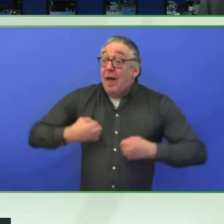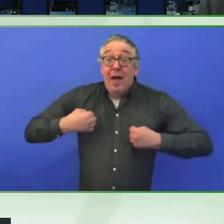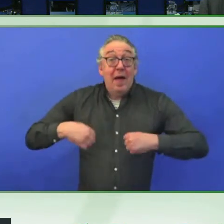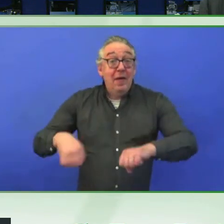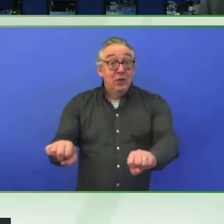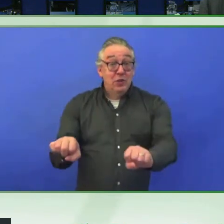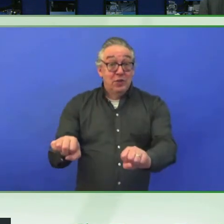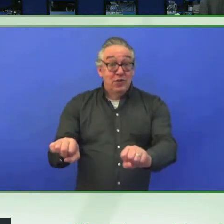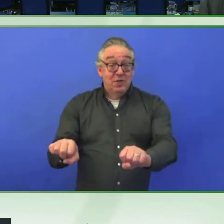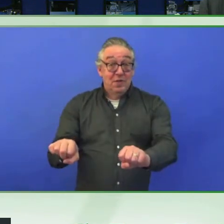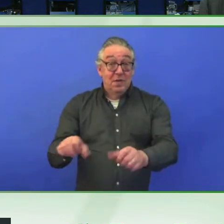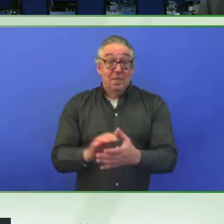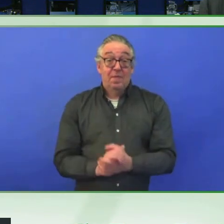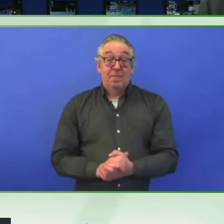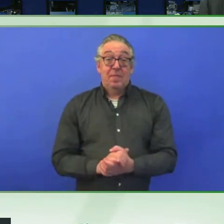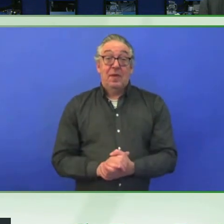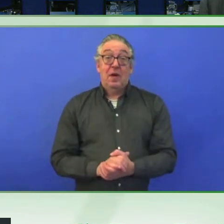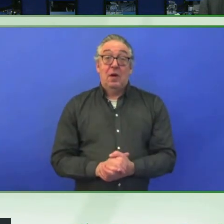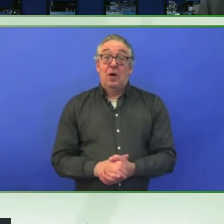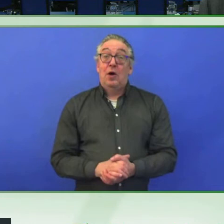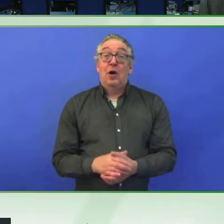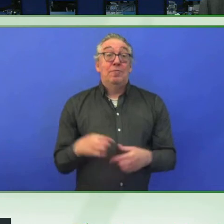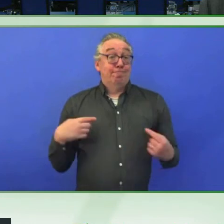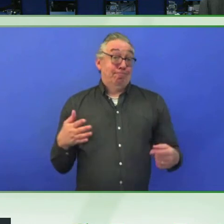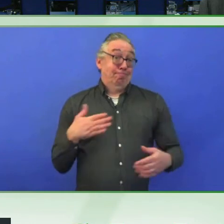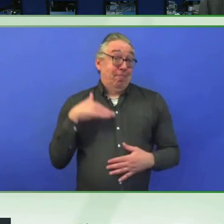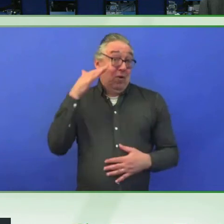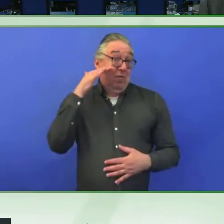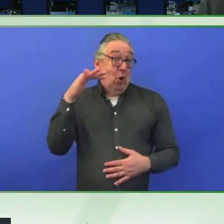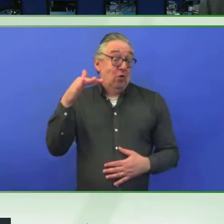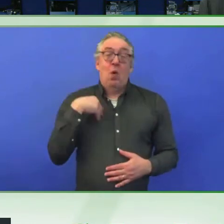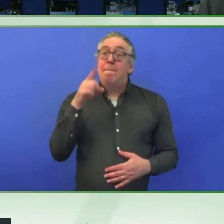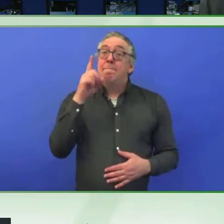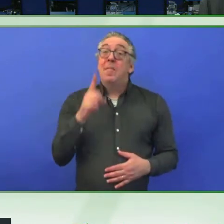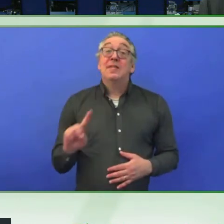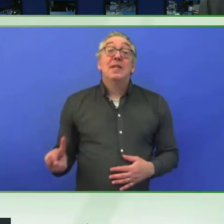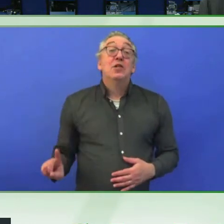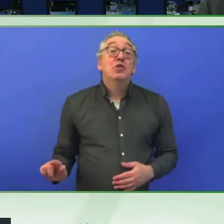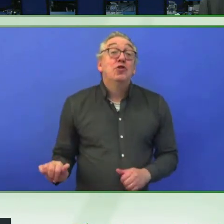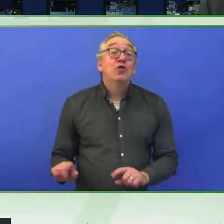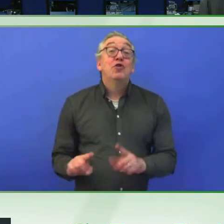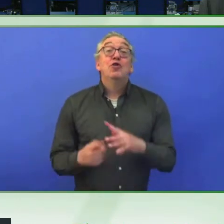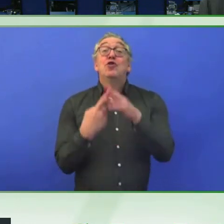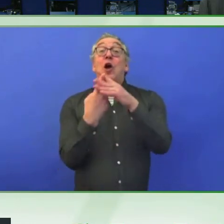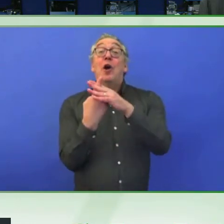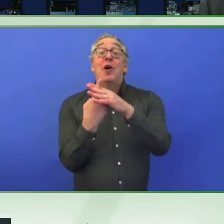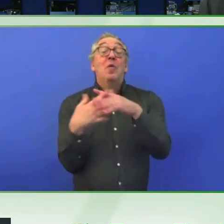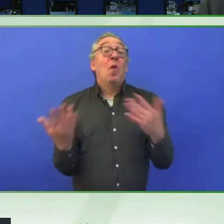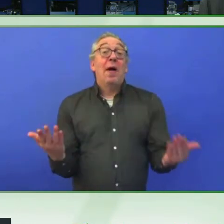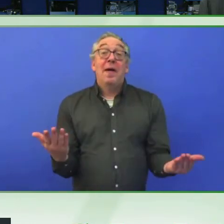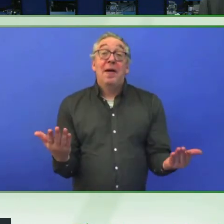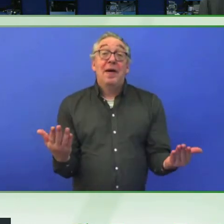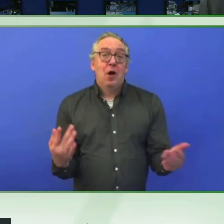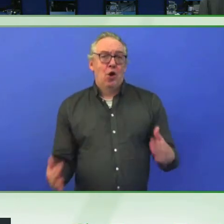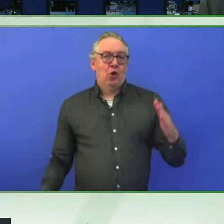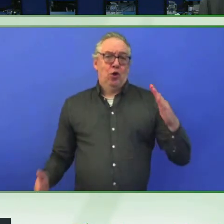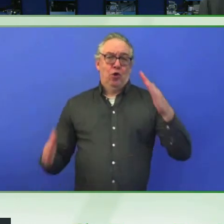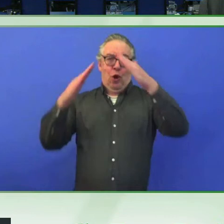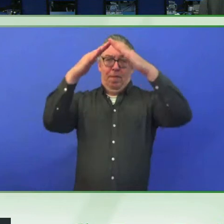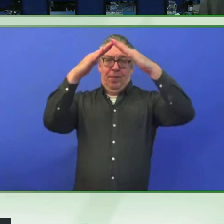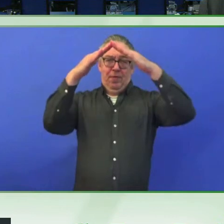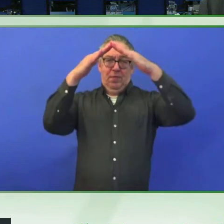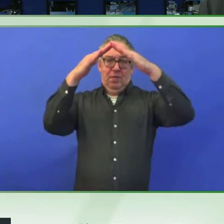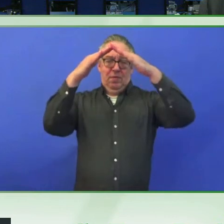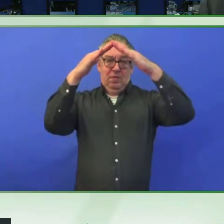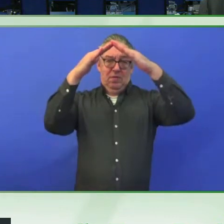from the very top to make sure that executive not just embrace the concept of, for example, hiring people with